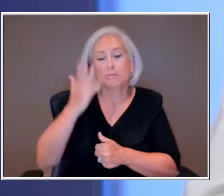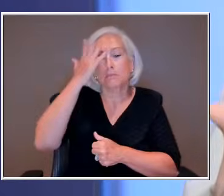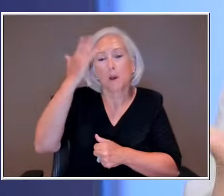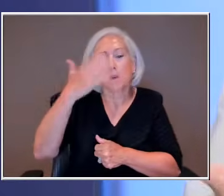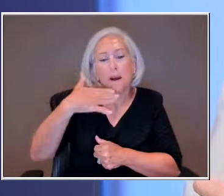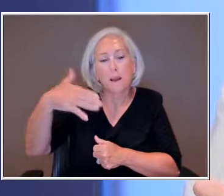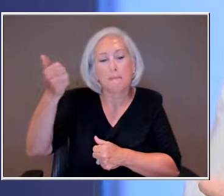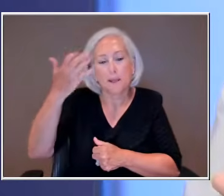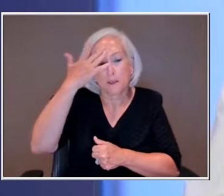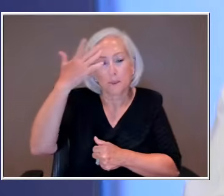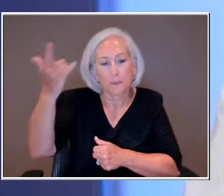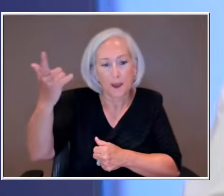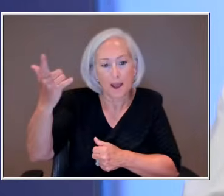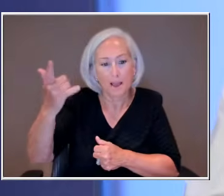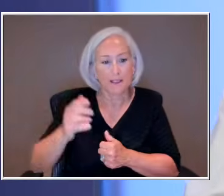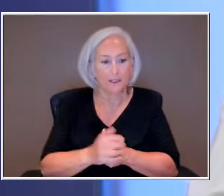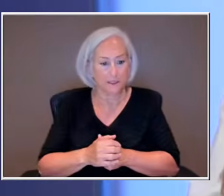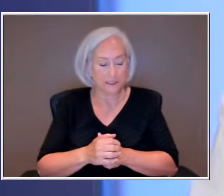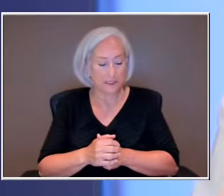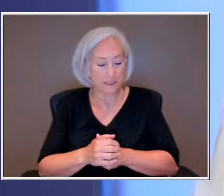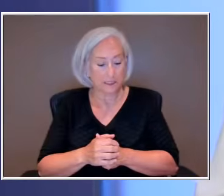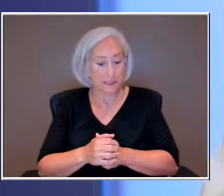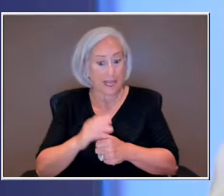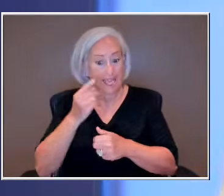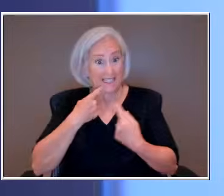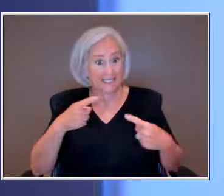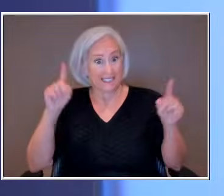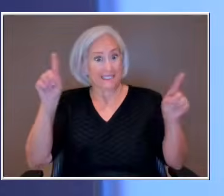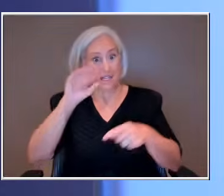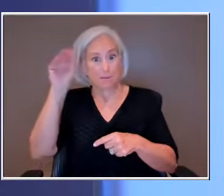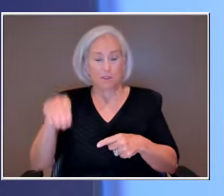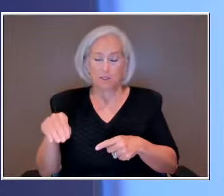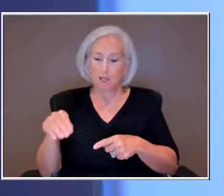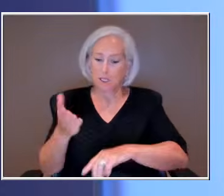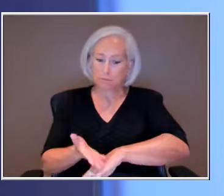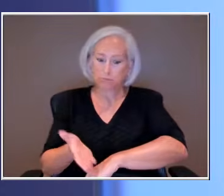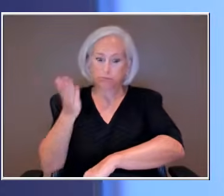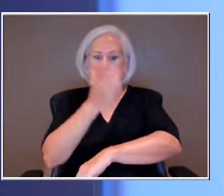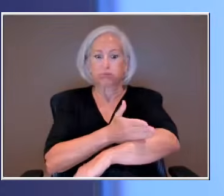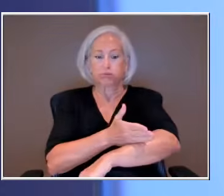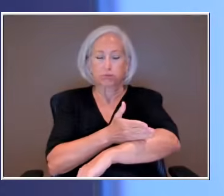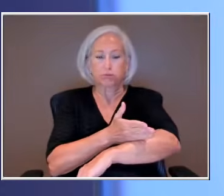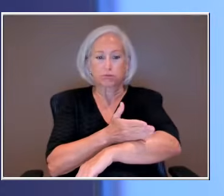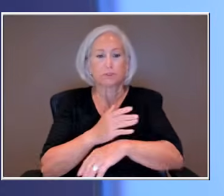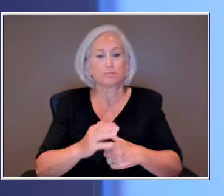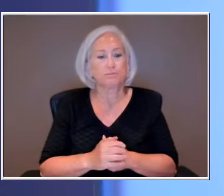treatment is much better, and we're shifting toward that. The general